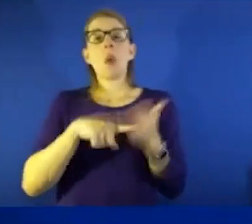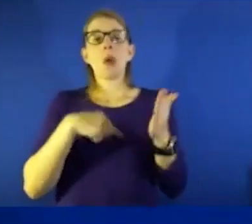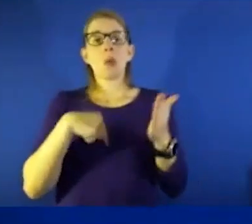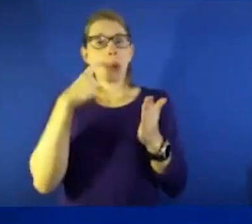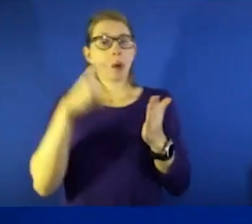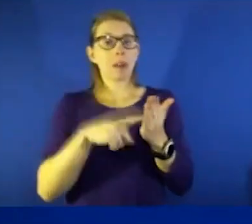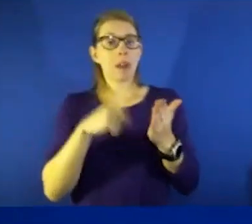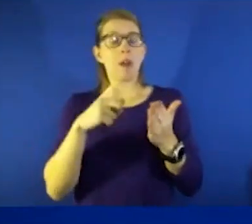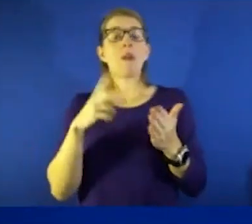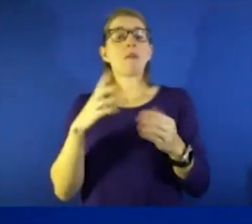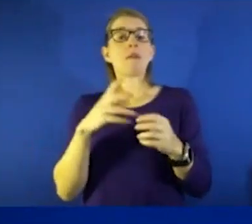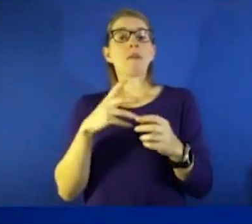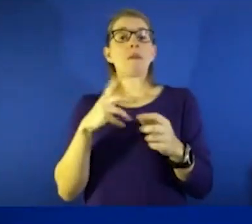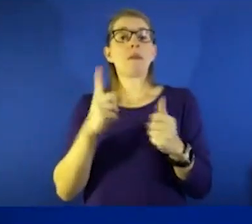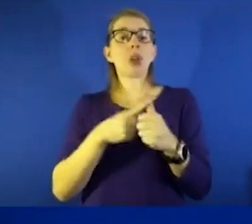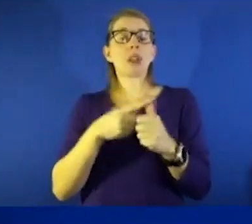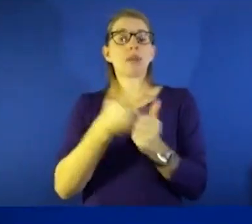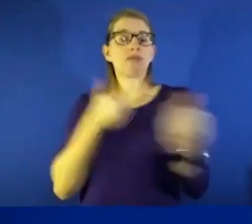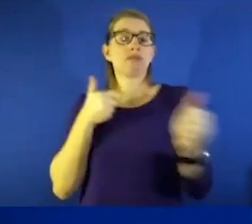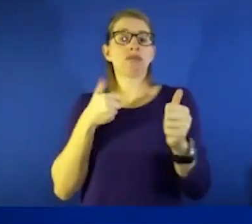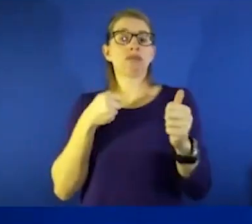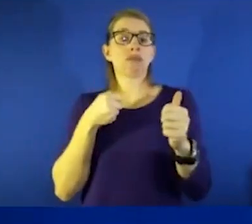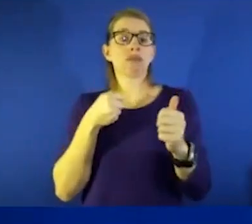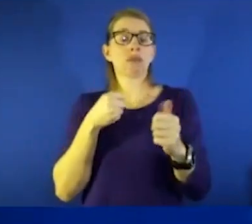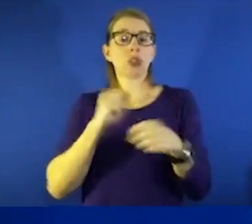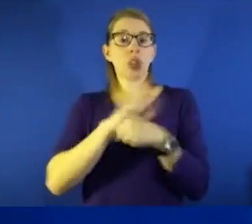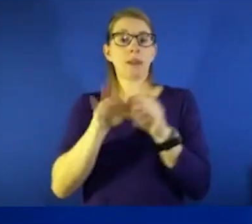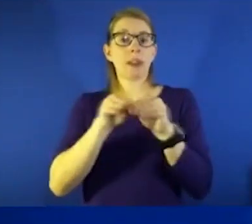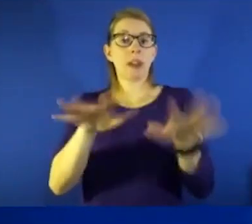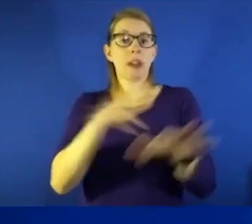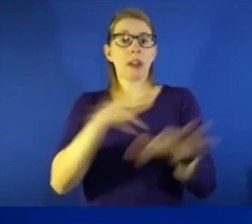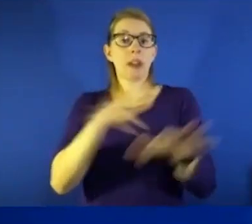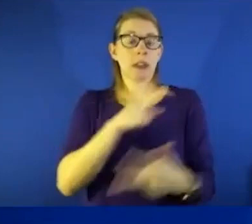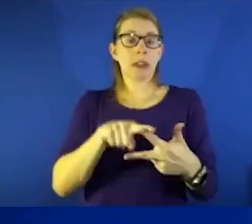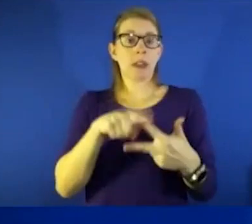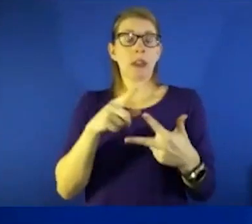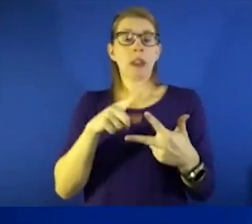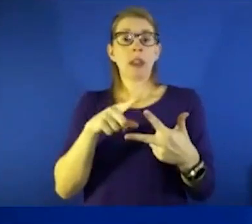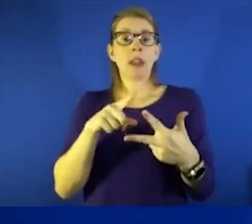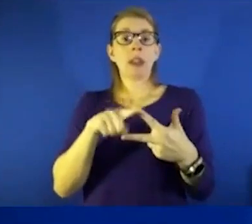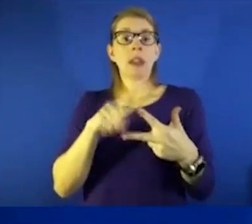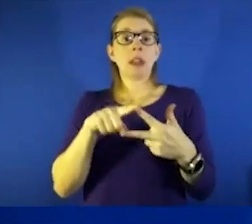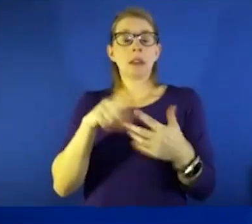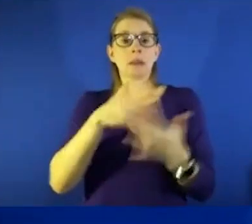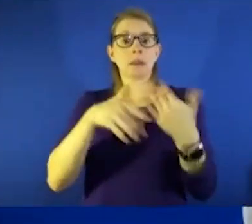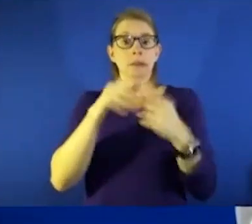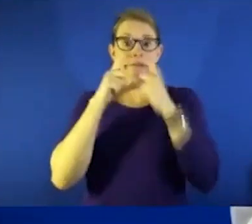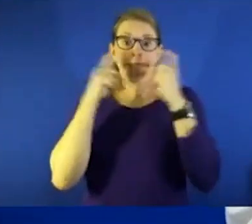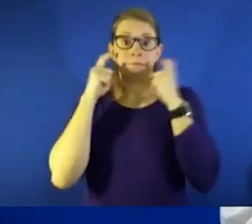Second, a number of you have had it. And third, these new oral medicines are going to help prevent hospitalization.